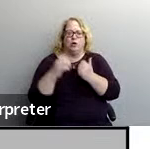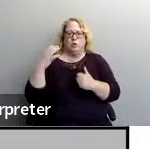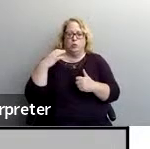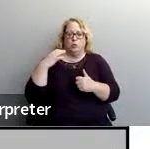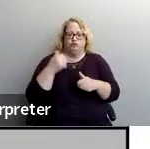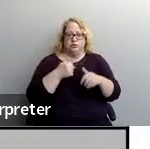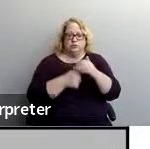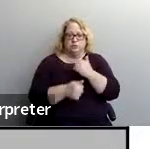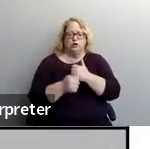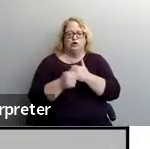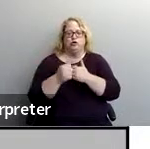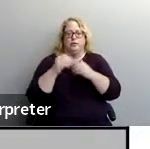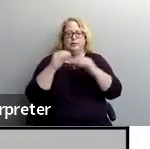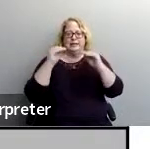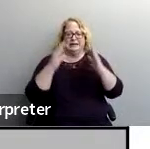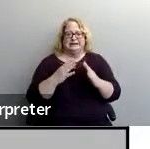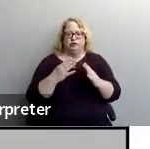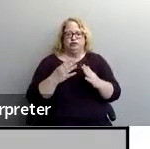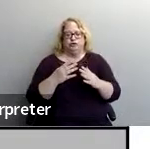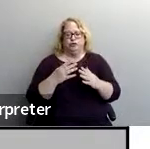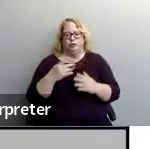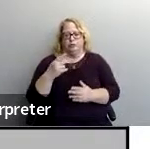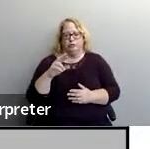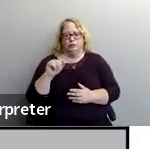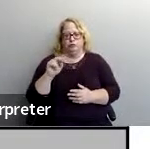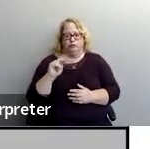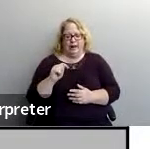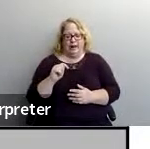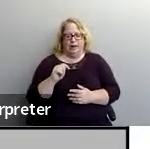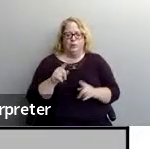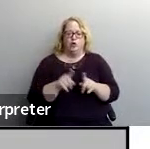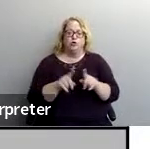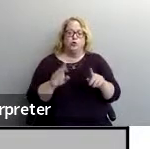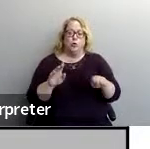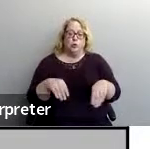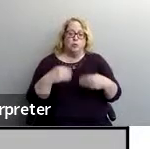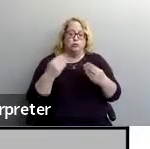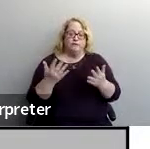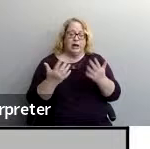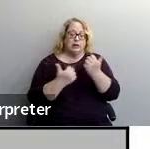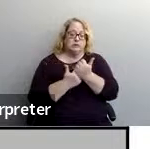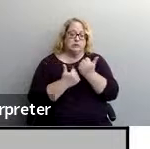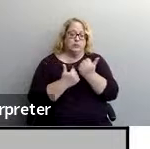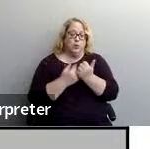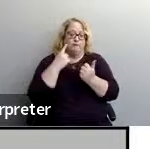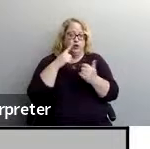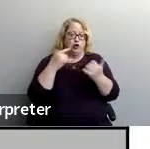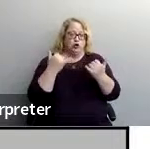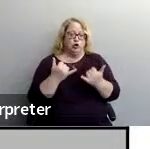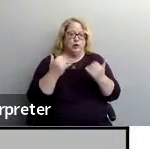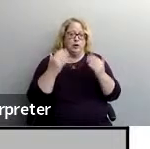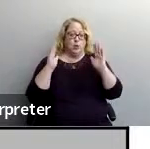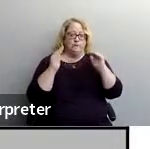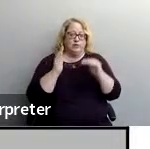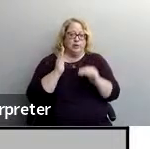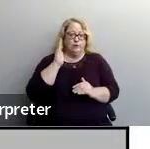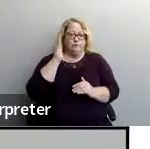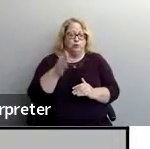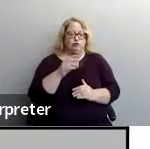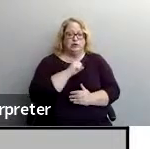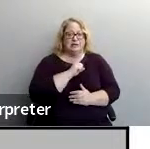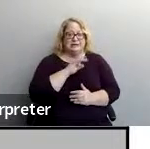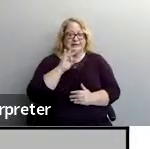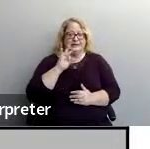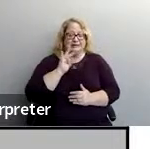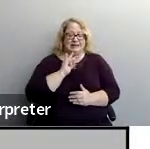the teacher retention grant. We are also looking at providing support for current and hopefully future